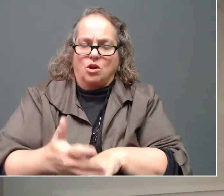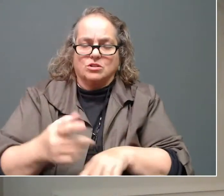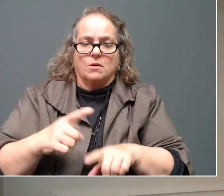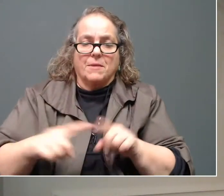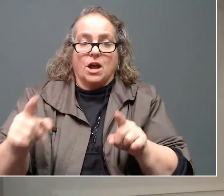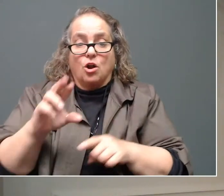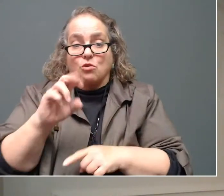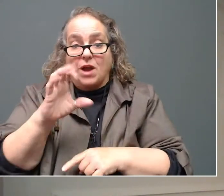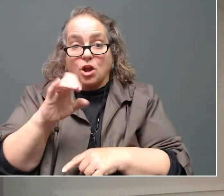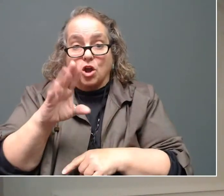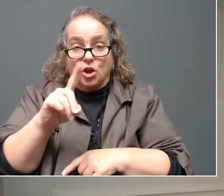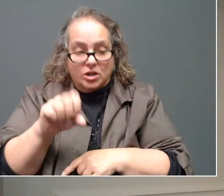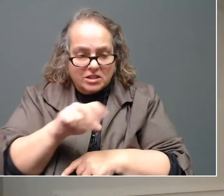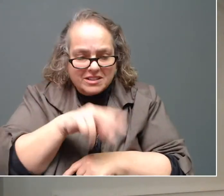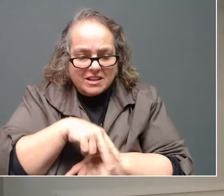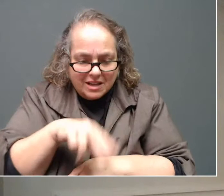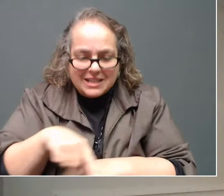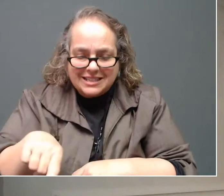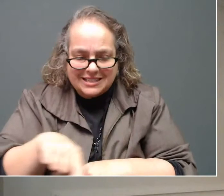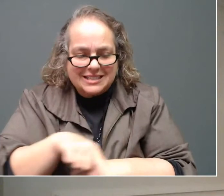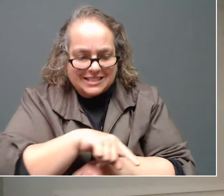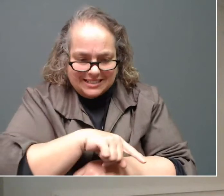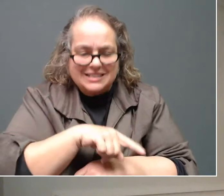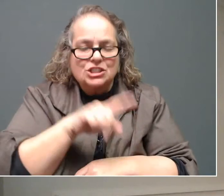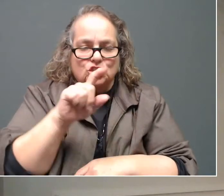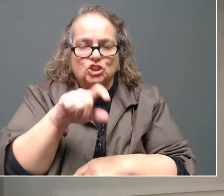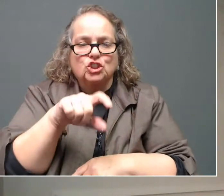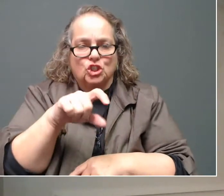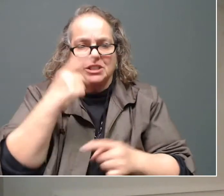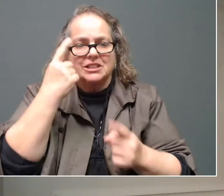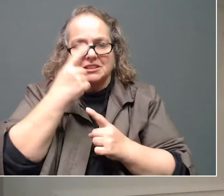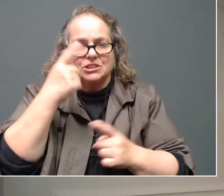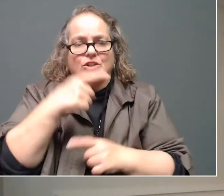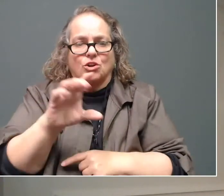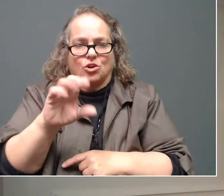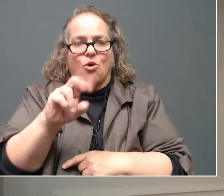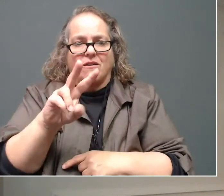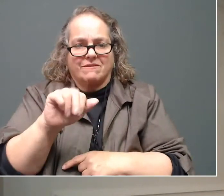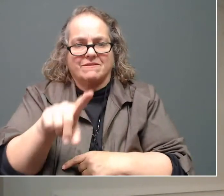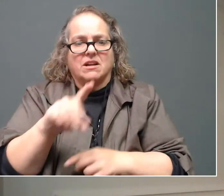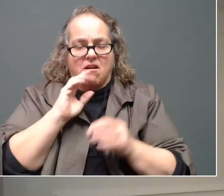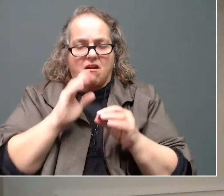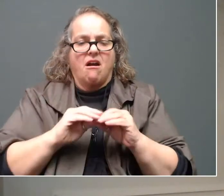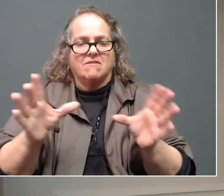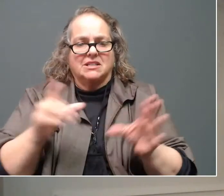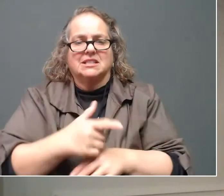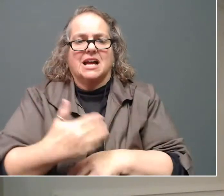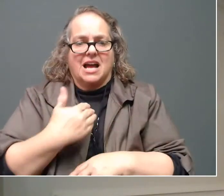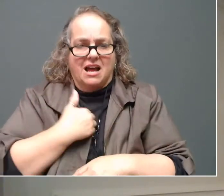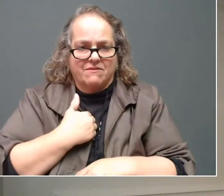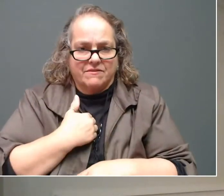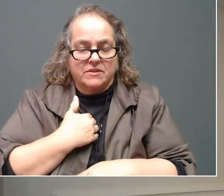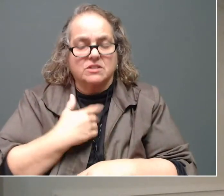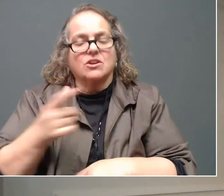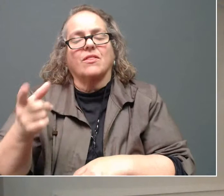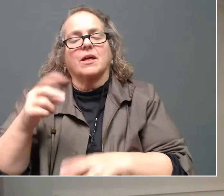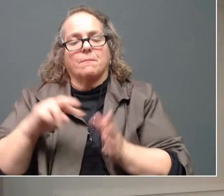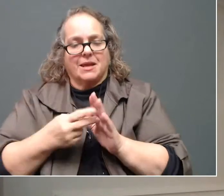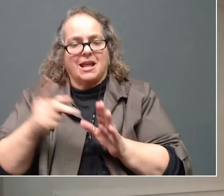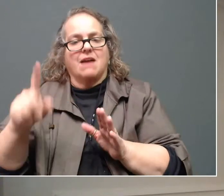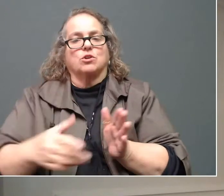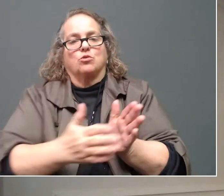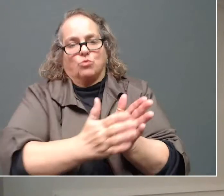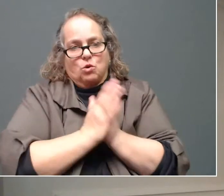clearly say that COVID should have been considered as a cause or a contributory factor. So then they have to request records.